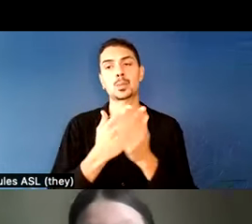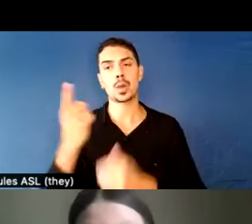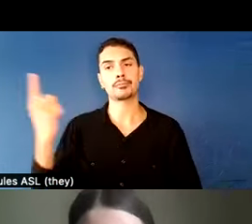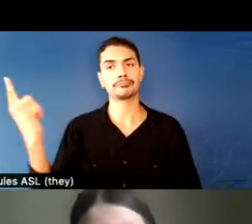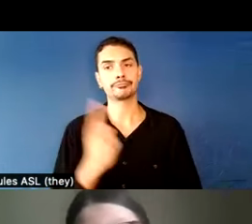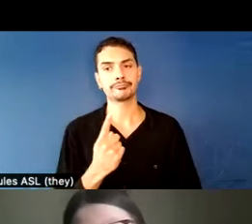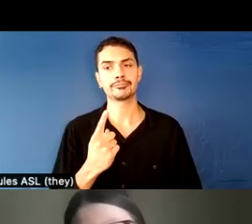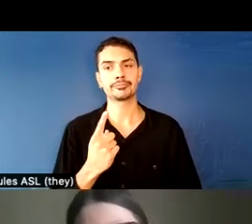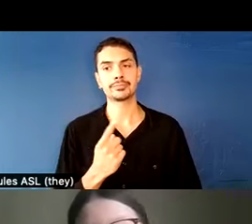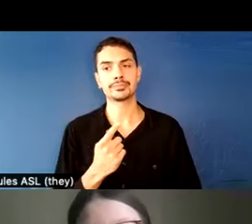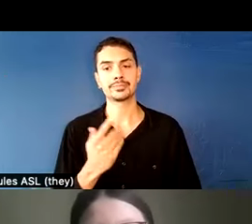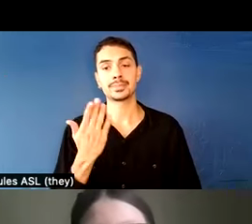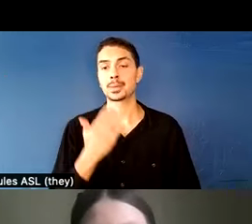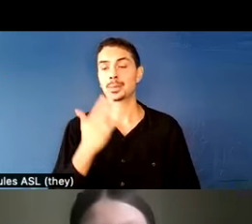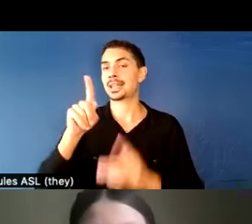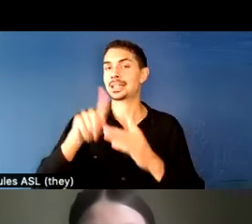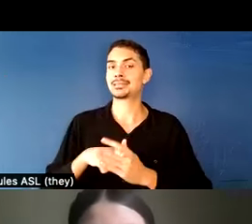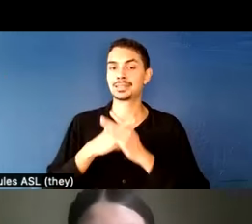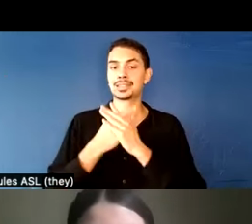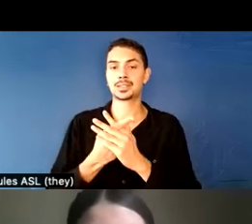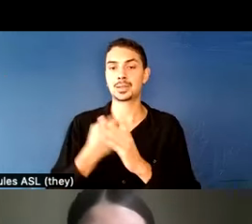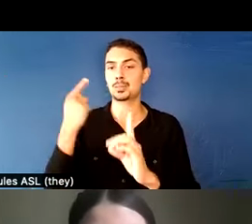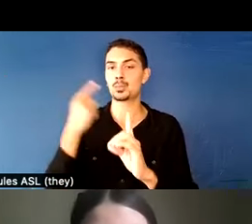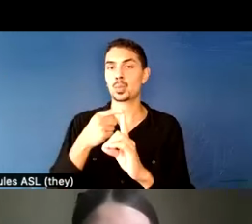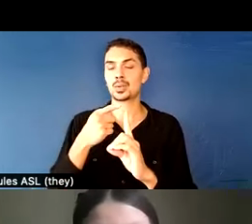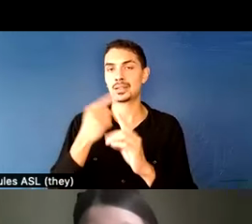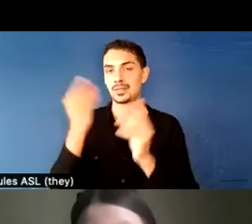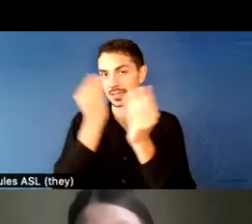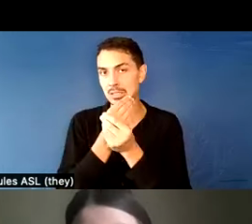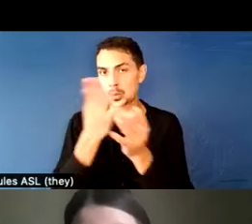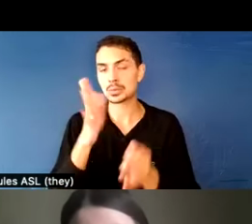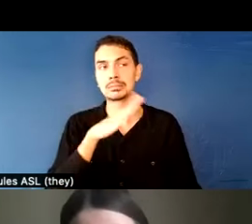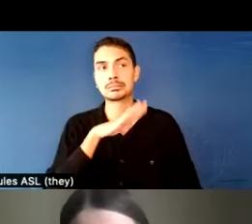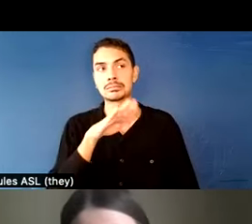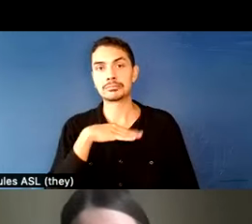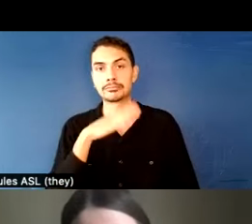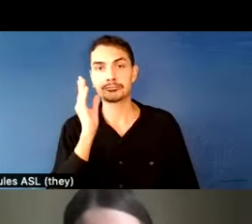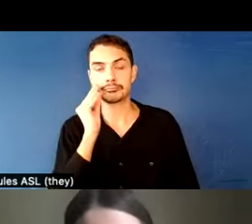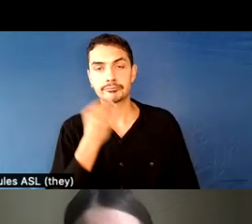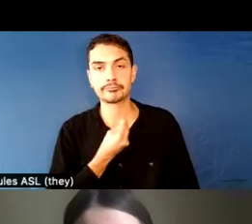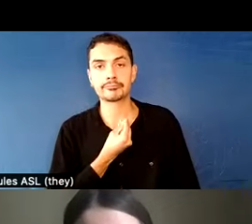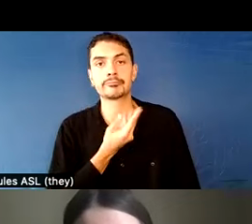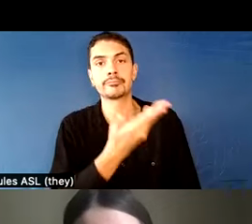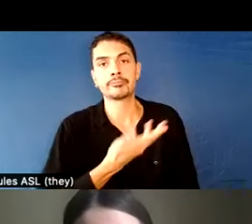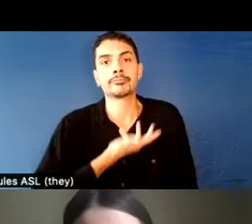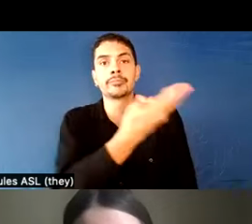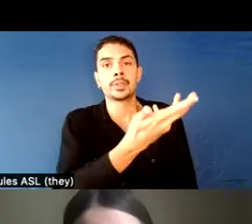is that initial point of disclosure. And it's really both useful for the people who work in dispatch as well as